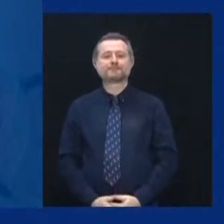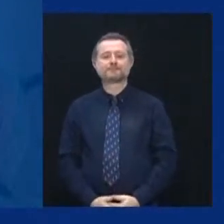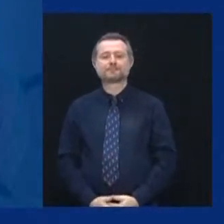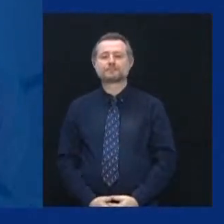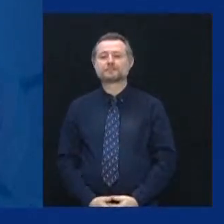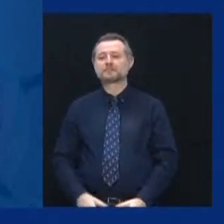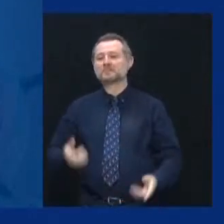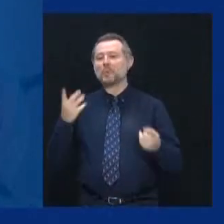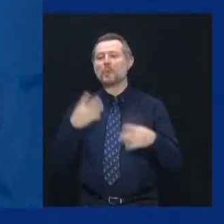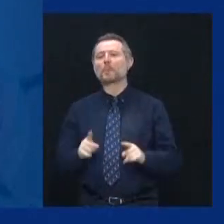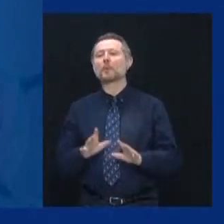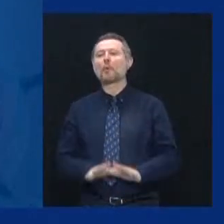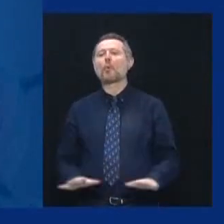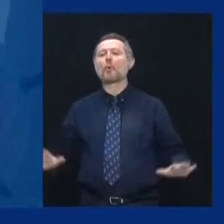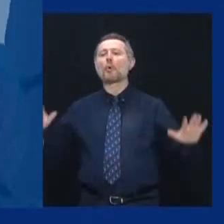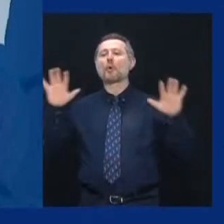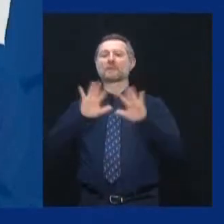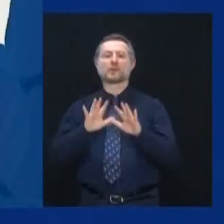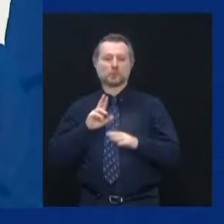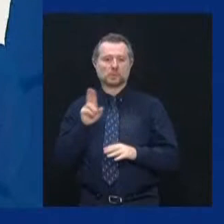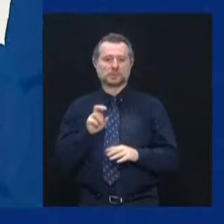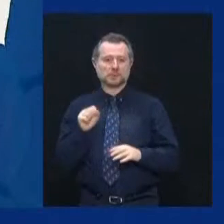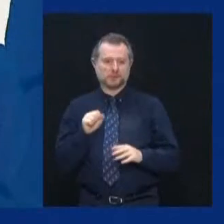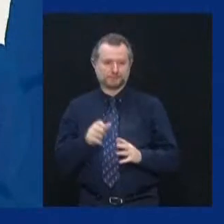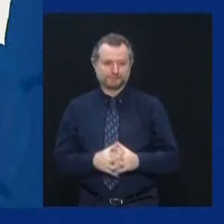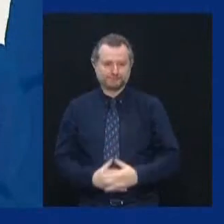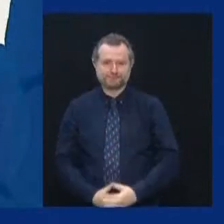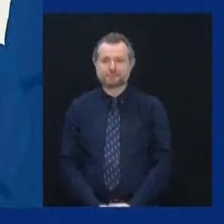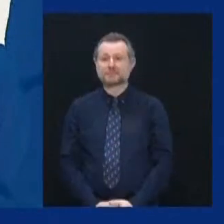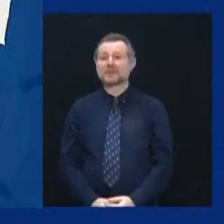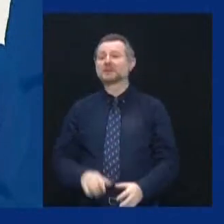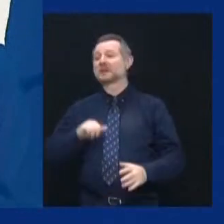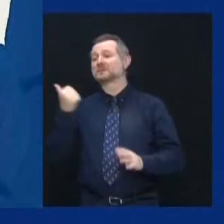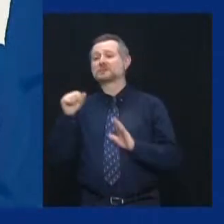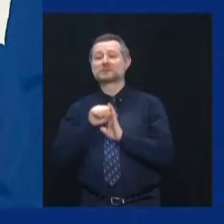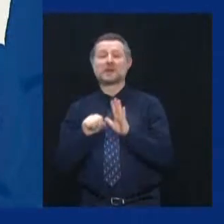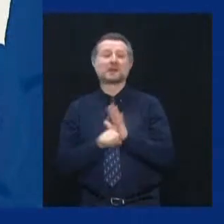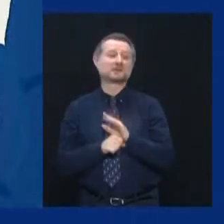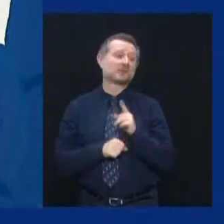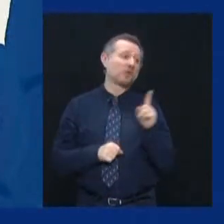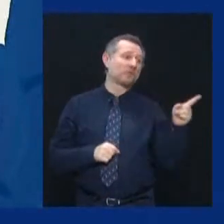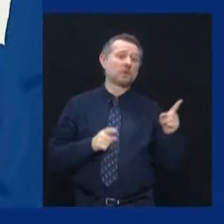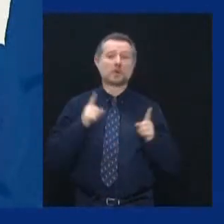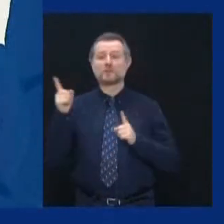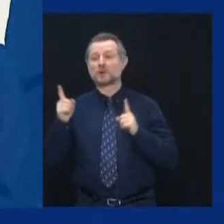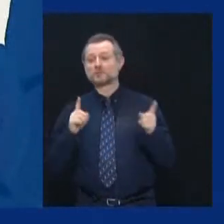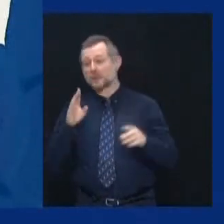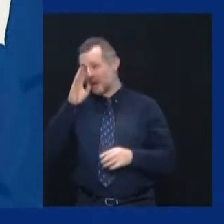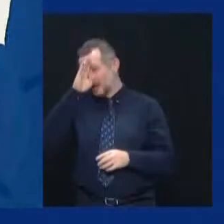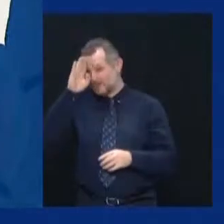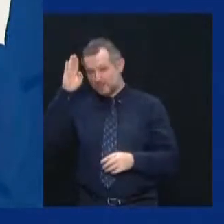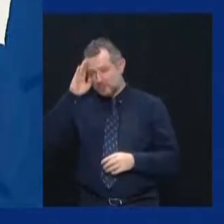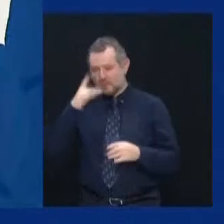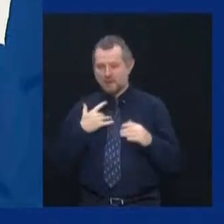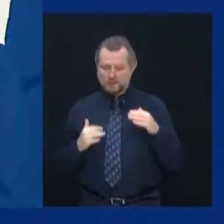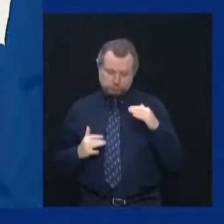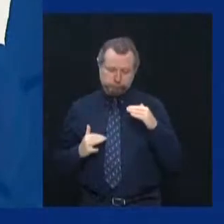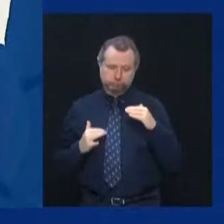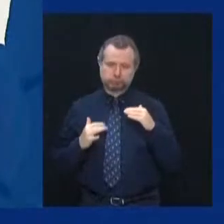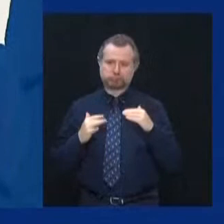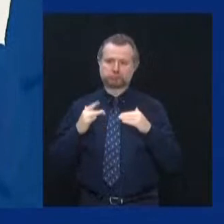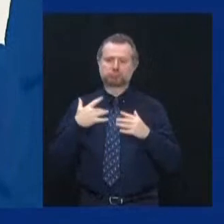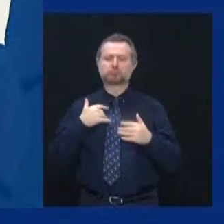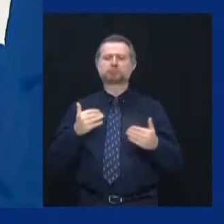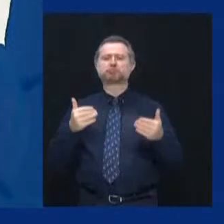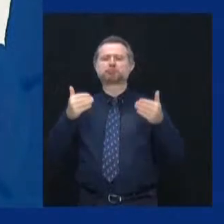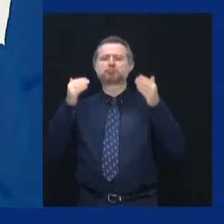around. It's happening everywhere. You're seeing hospital systems overwhelmed. UK